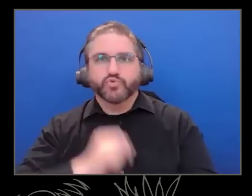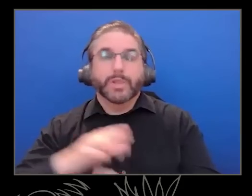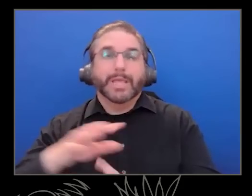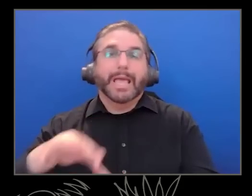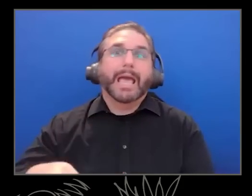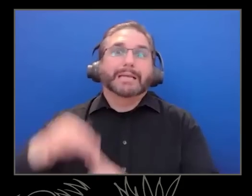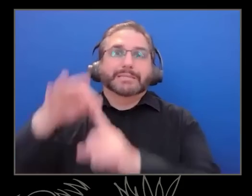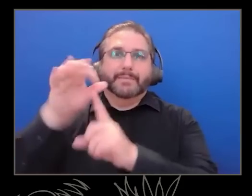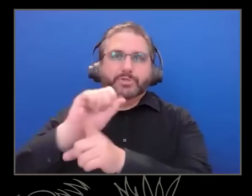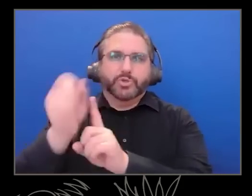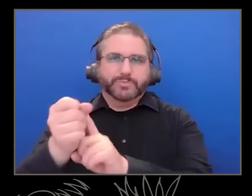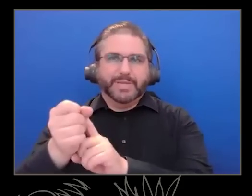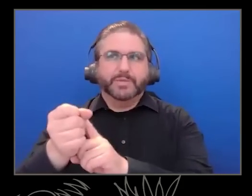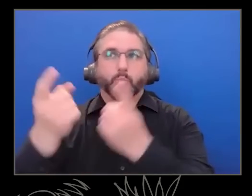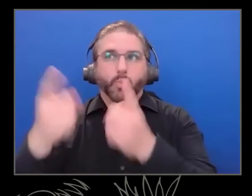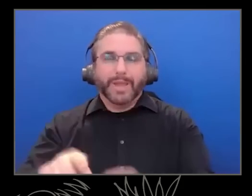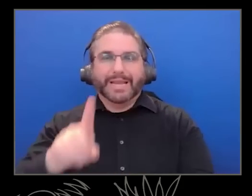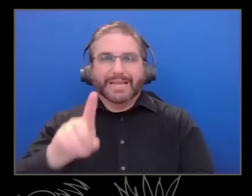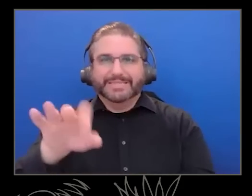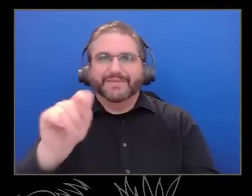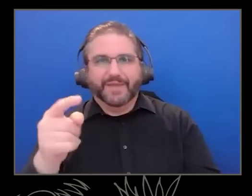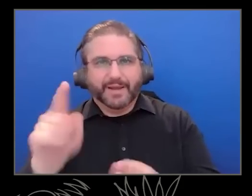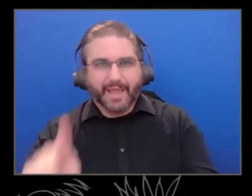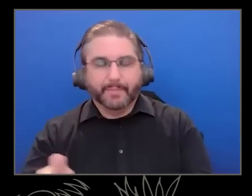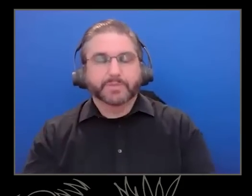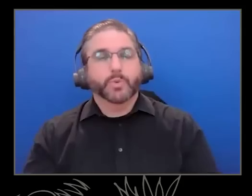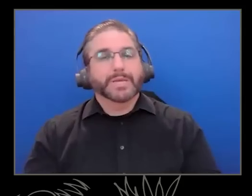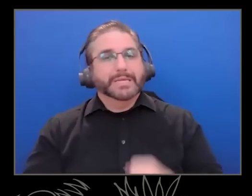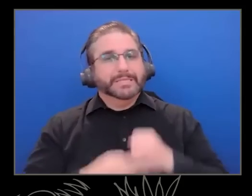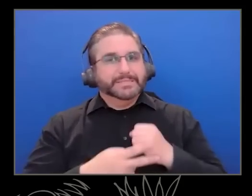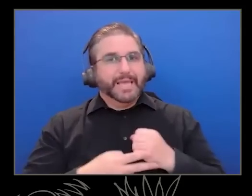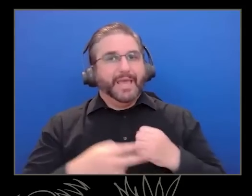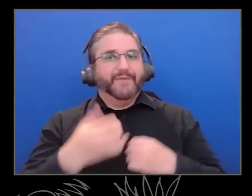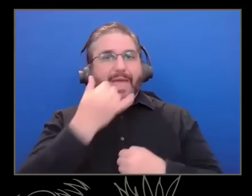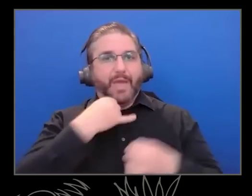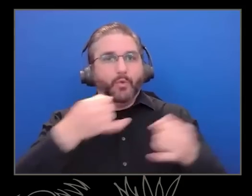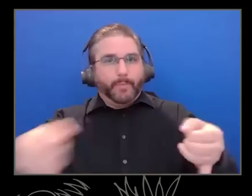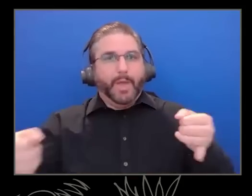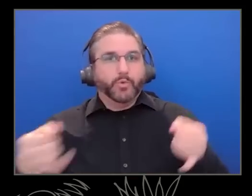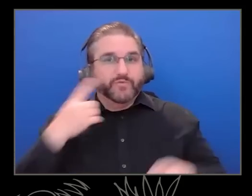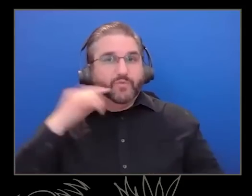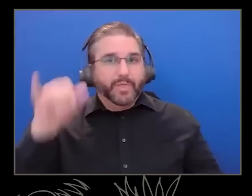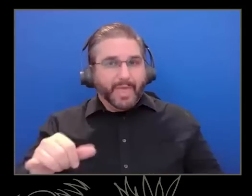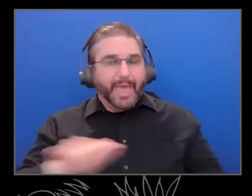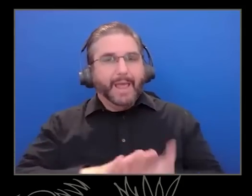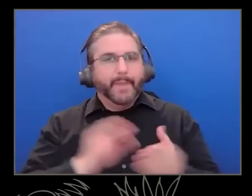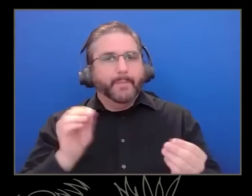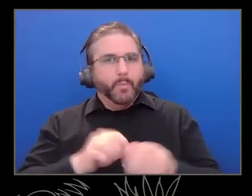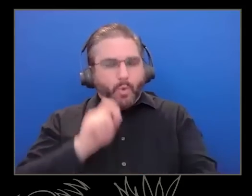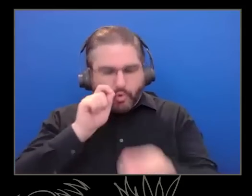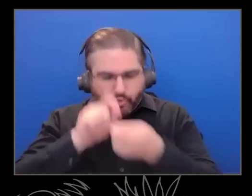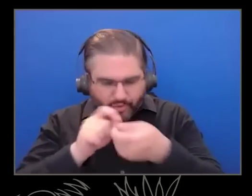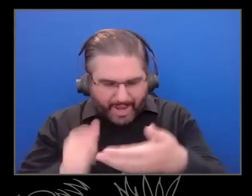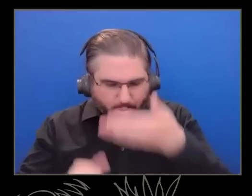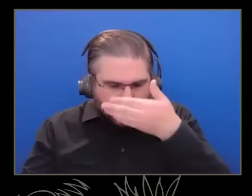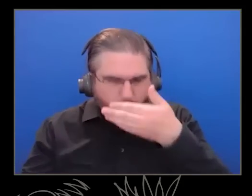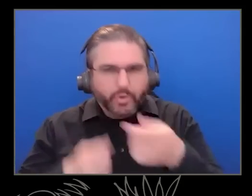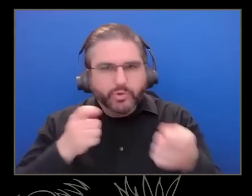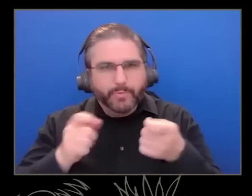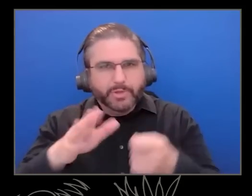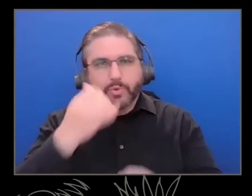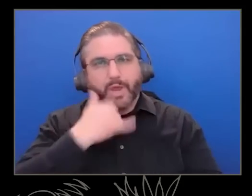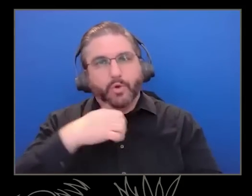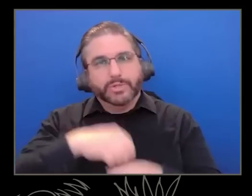defects happen. Reserve your error boundaries for that and get granular in managing your errors inside your components.